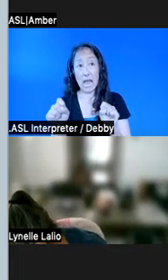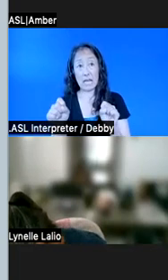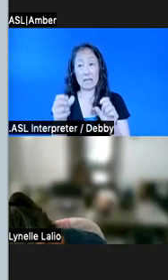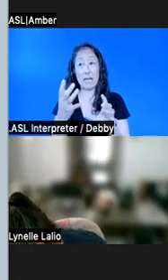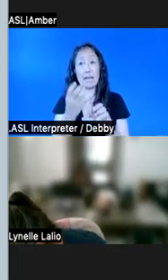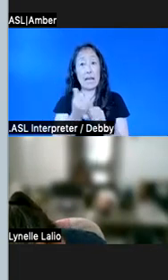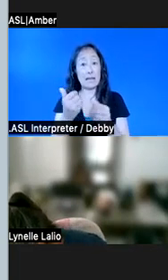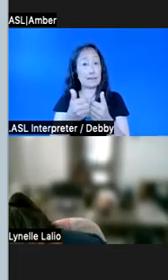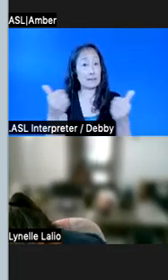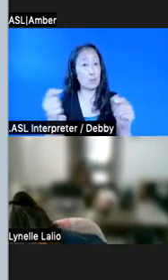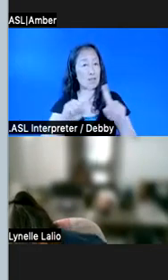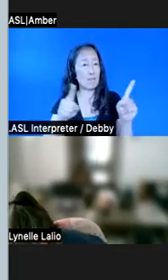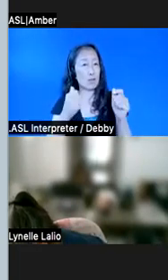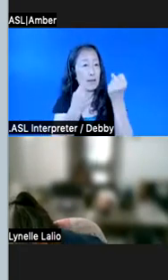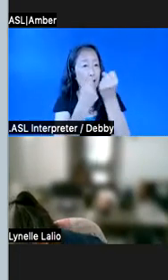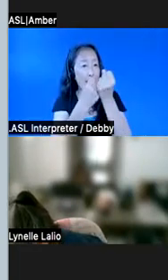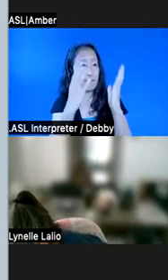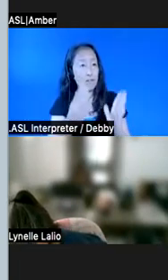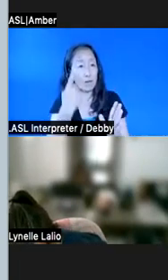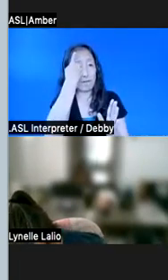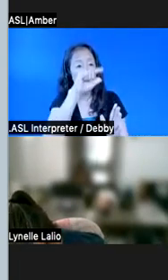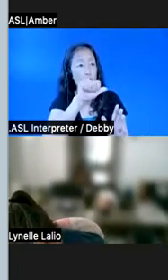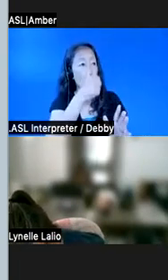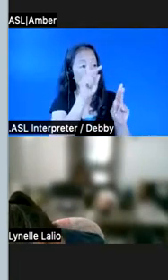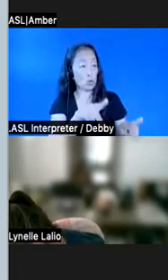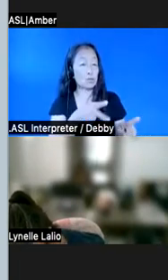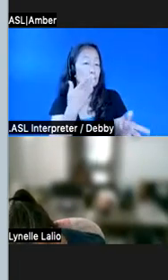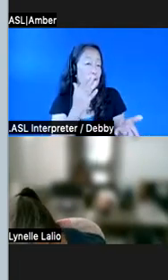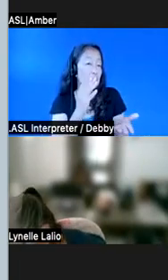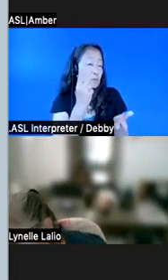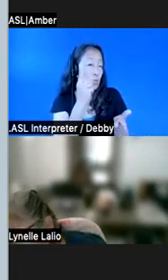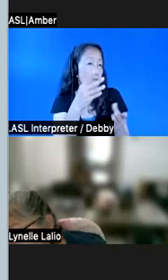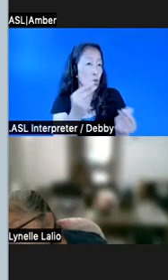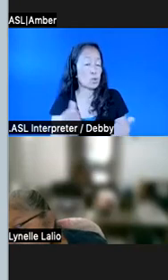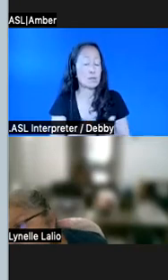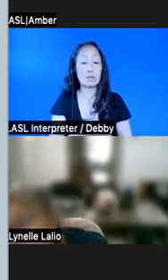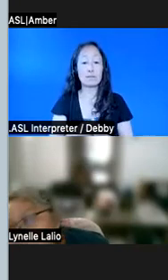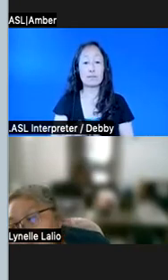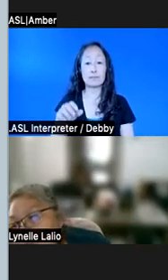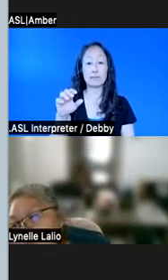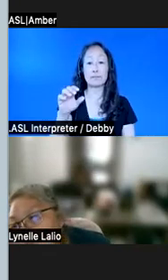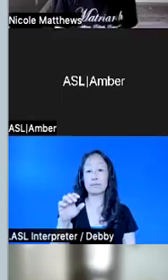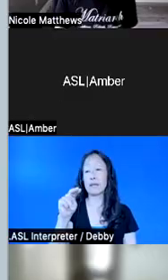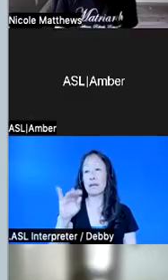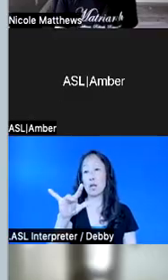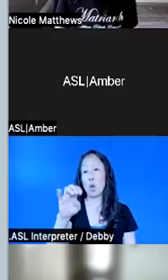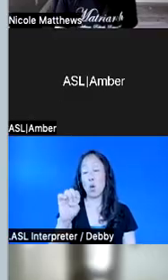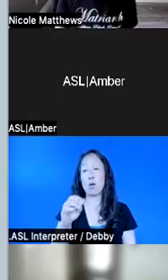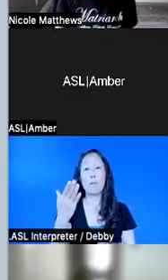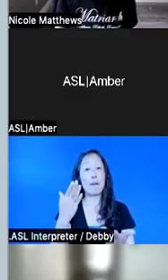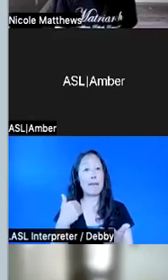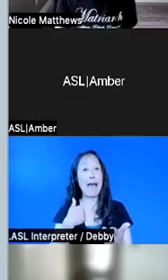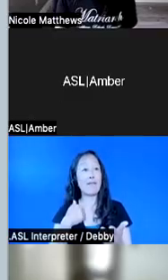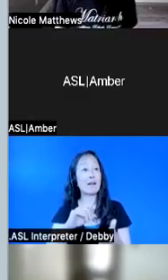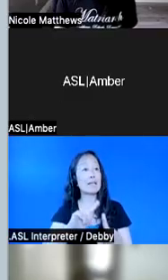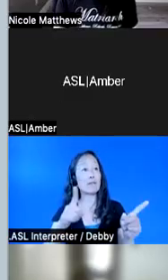person, that might be a pathway as well. Or even if there's a neighboring program that could help so that both people don't show up at